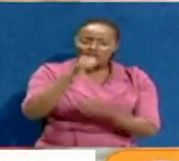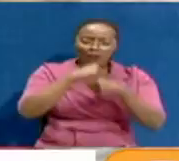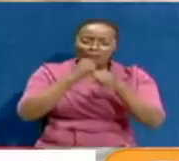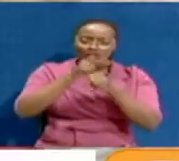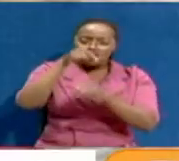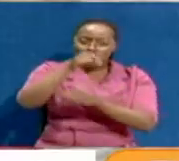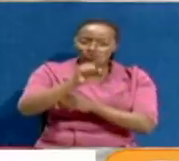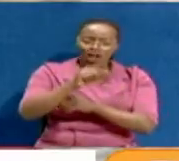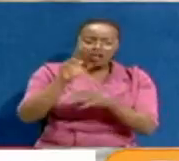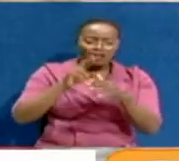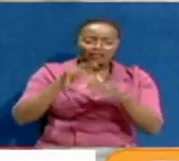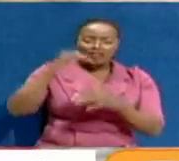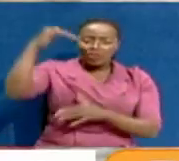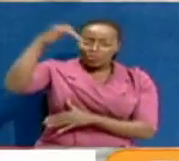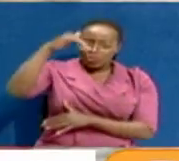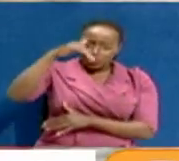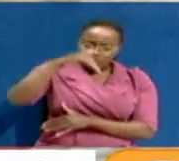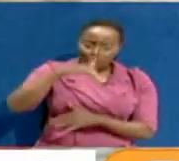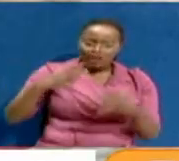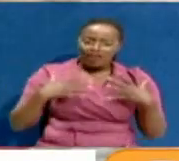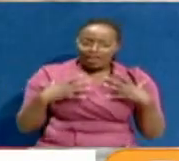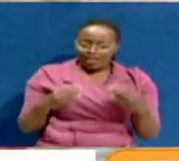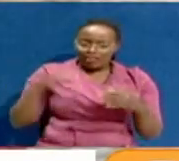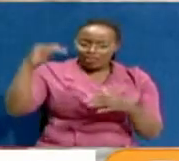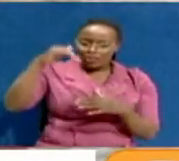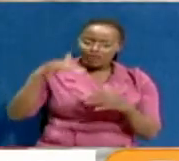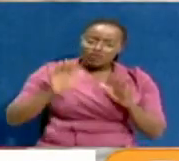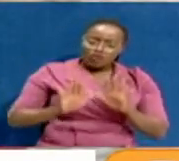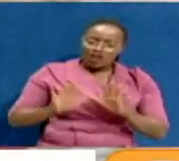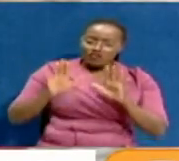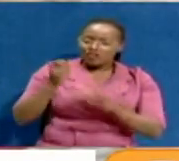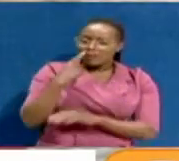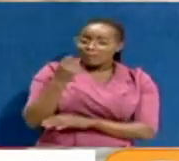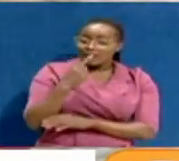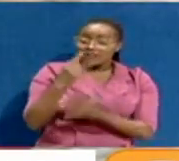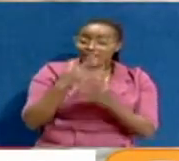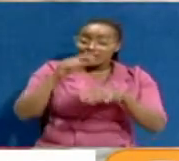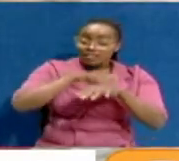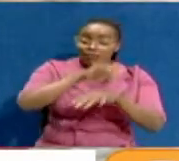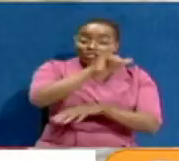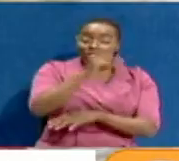worsen the outcomes. So let's avoid medicating with those things